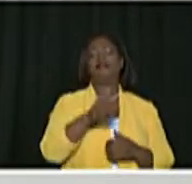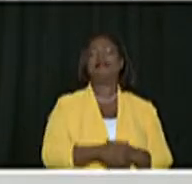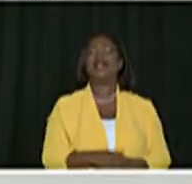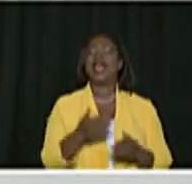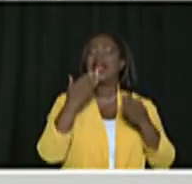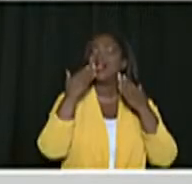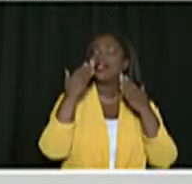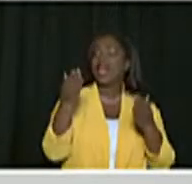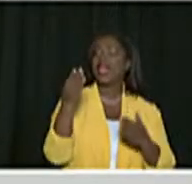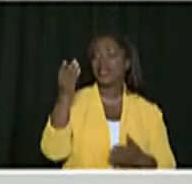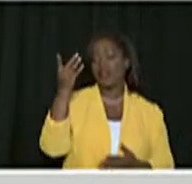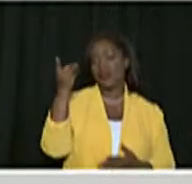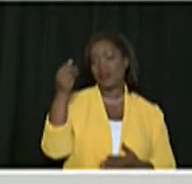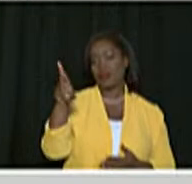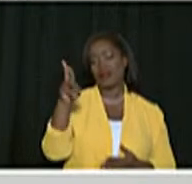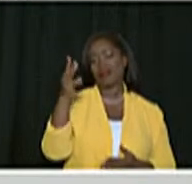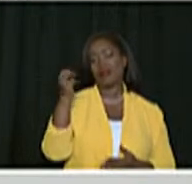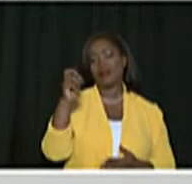Warren Thompson.